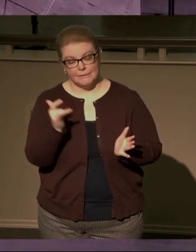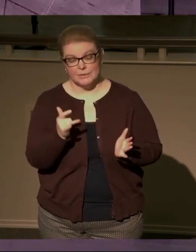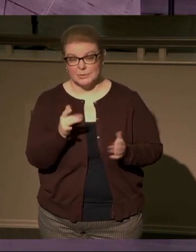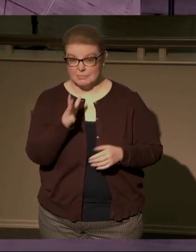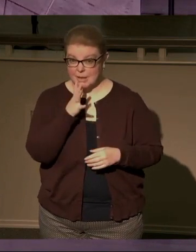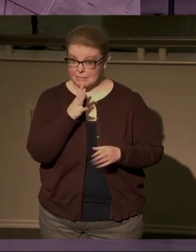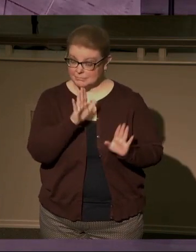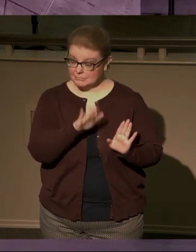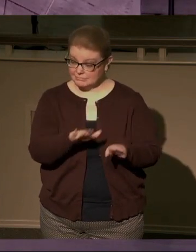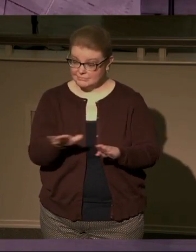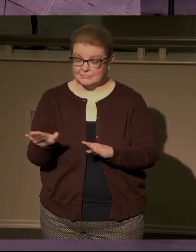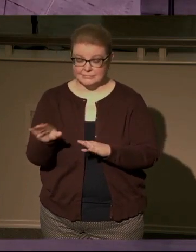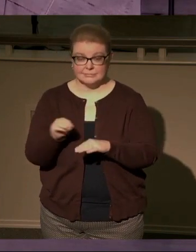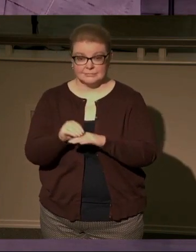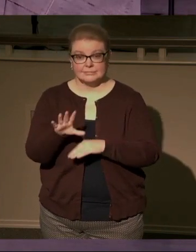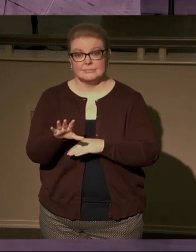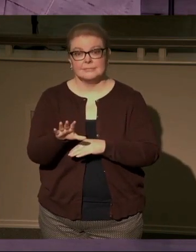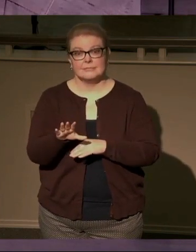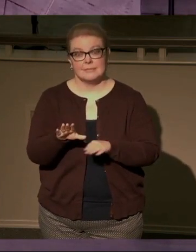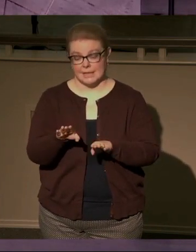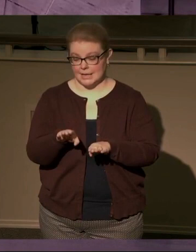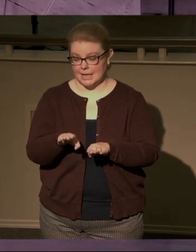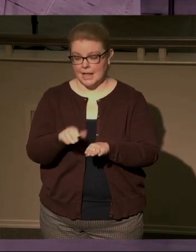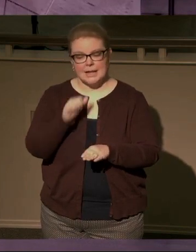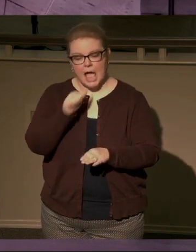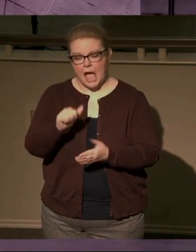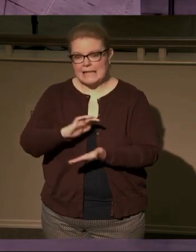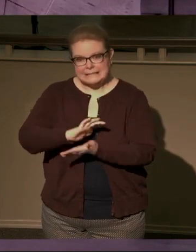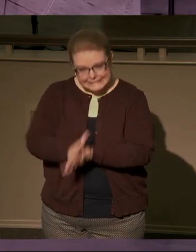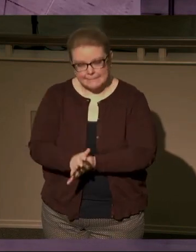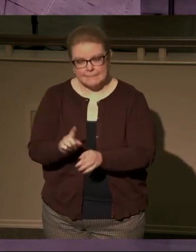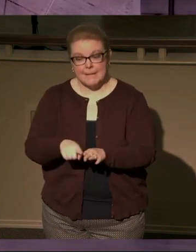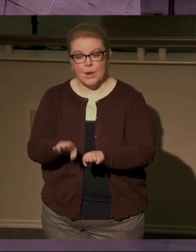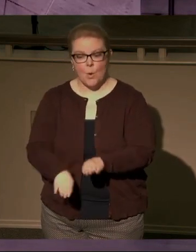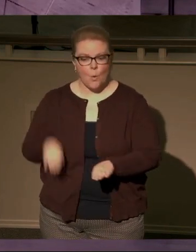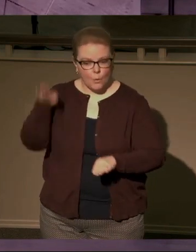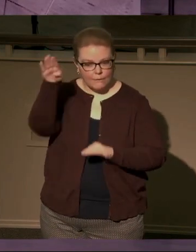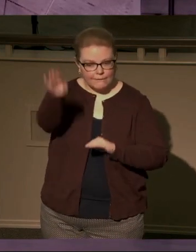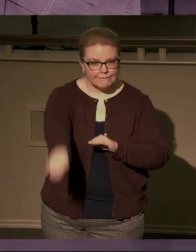let me just give you a hint. Step over, not on, over the child,